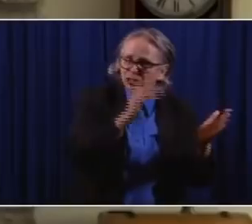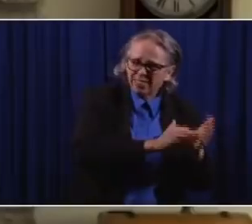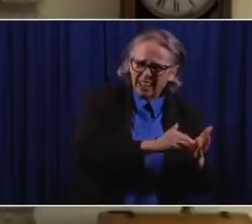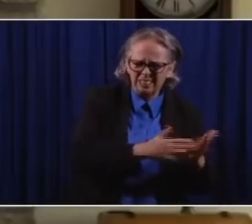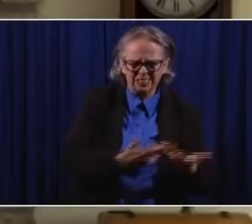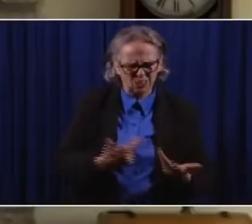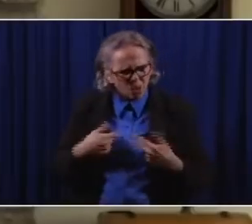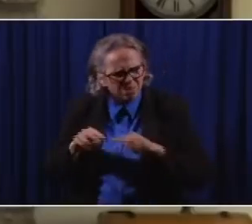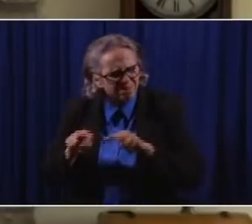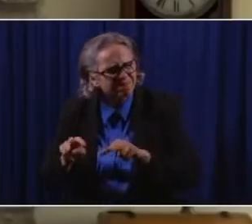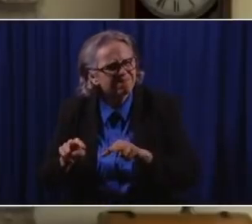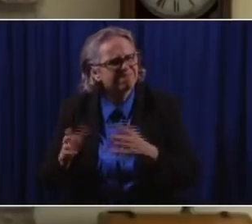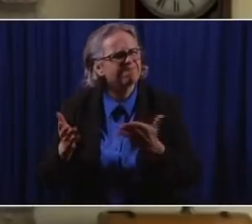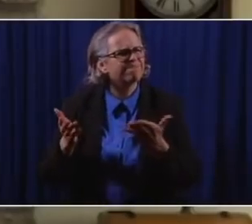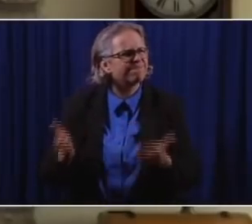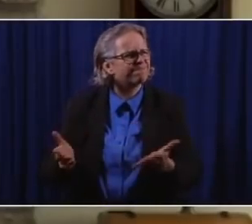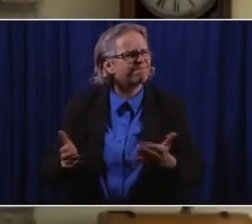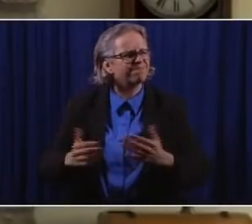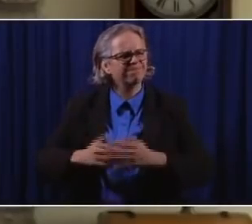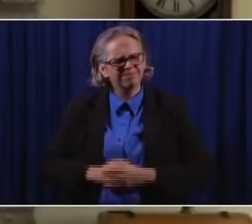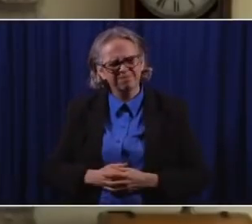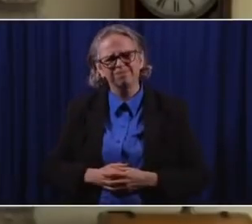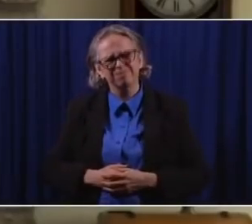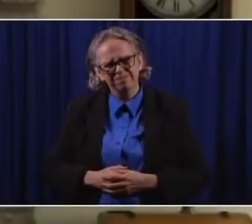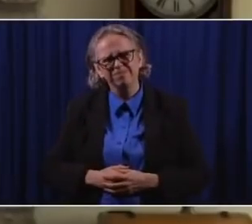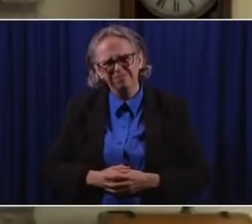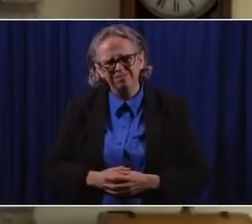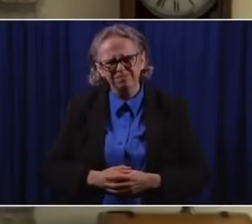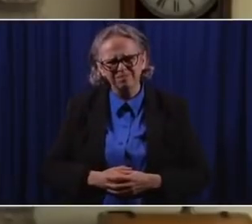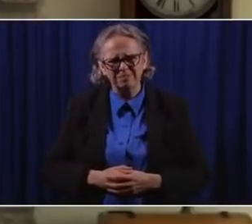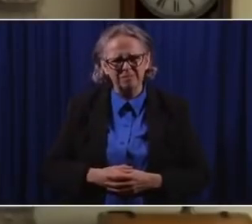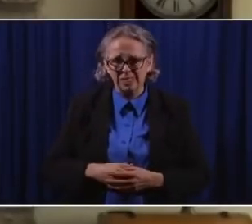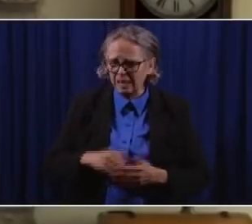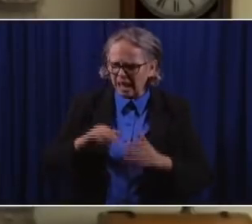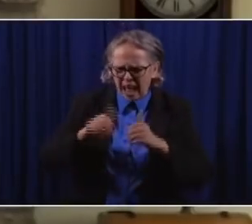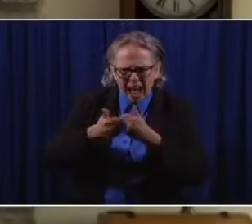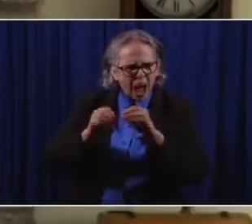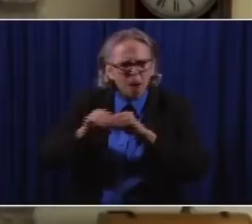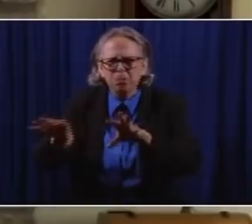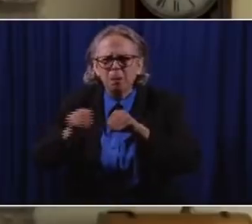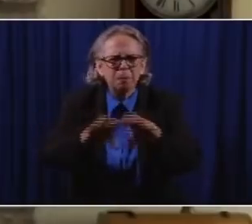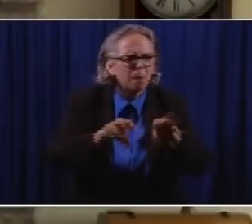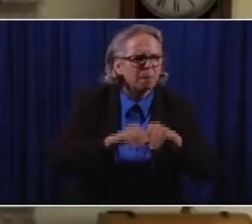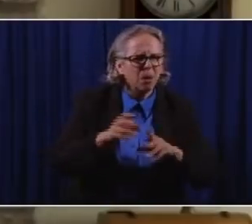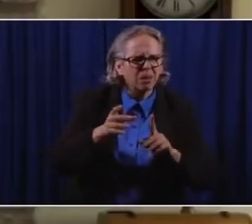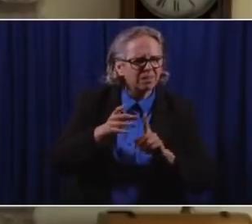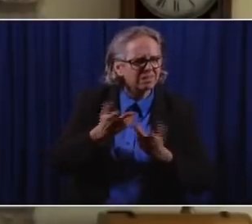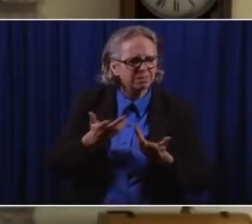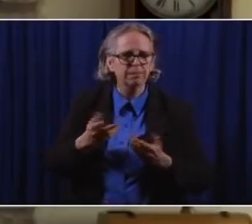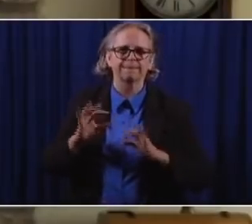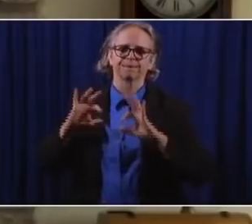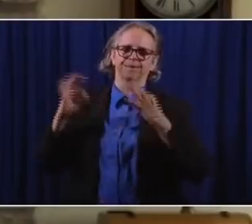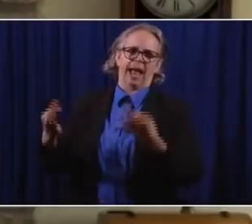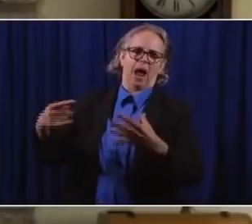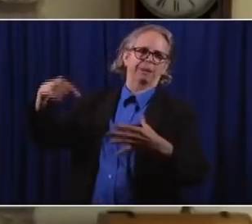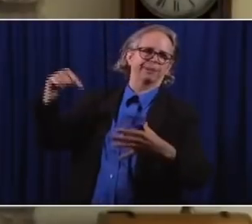last 2 weeks. Local health department officials said they continue to see multiple people in the same family spreading the virus to each